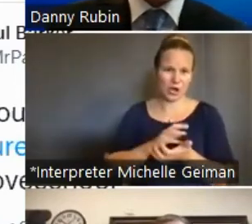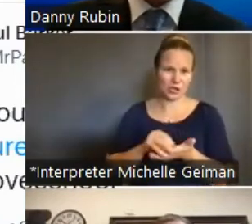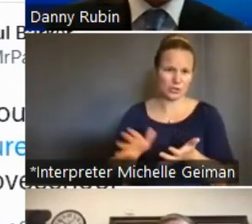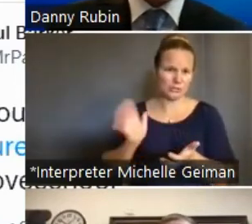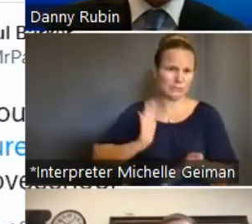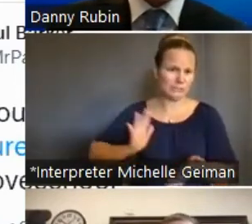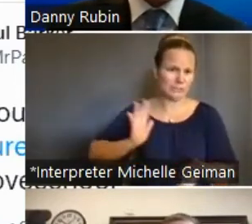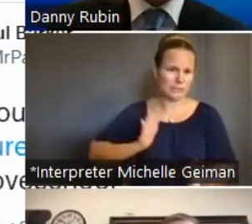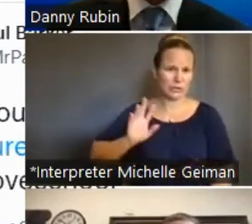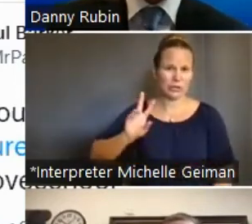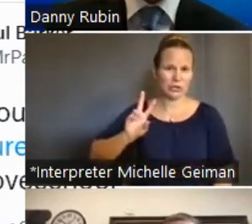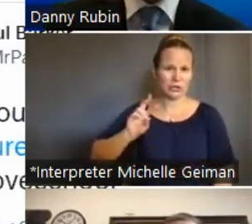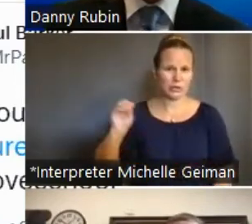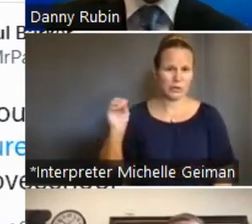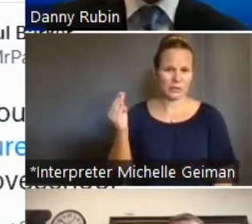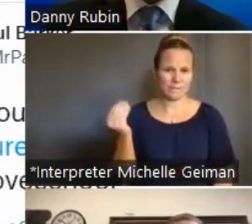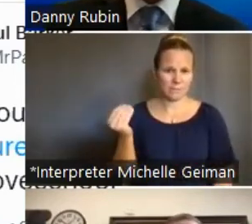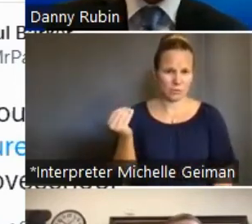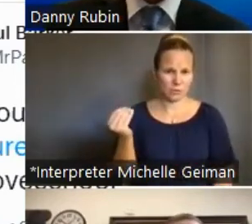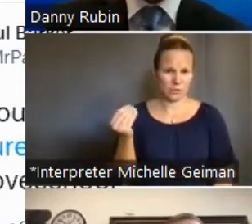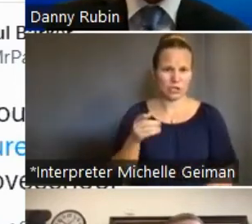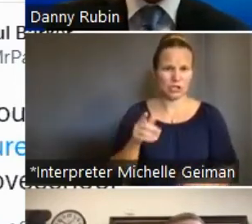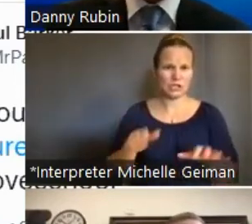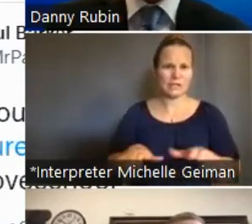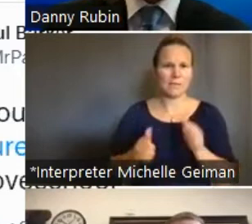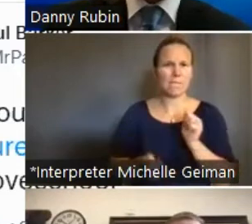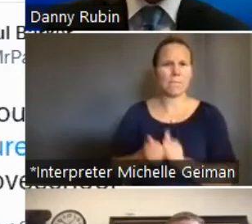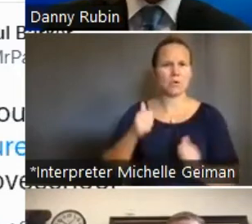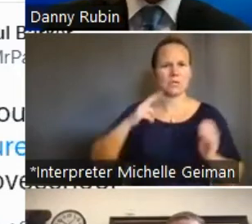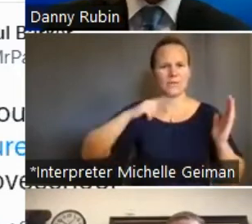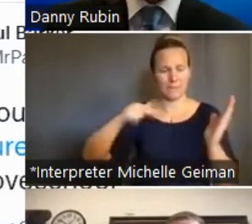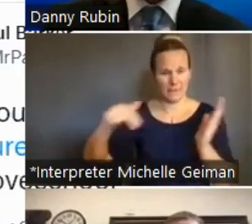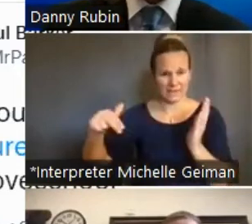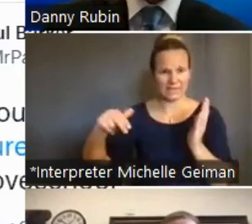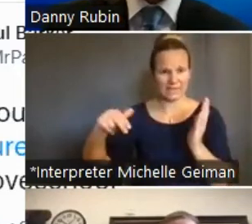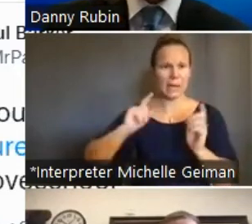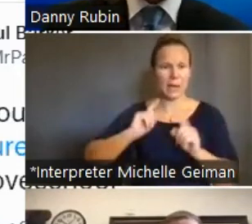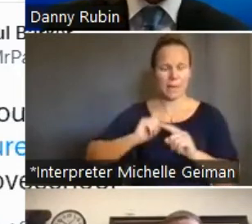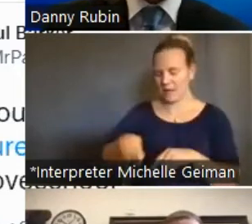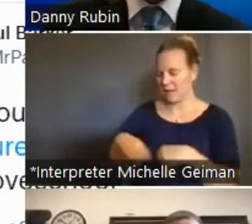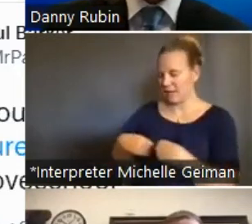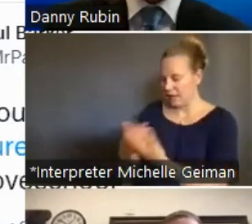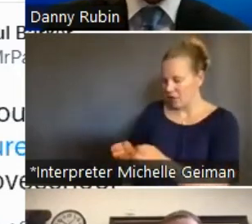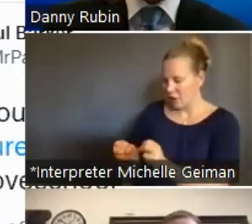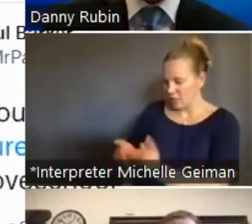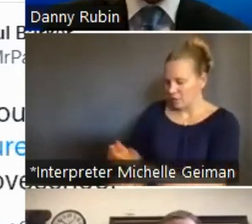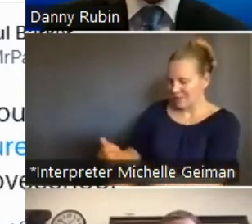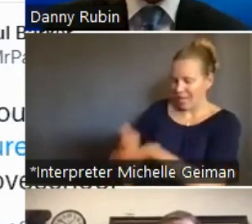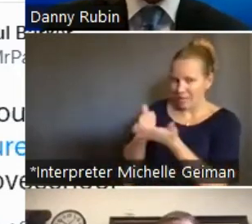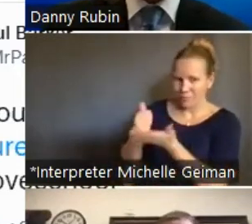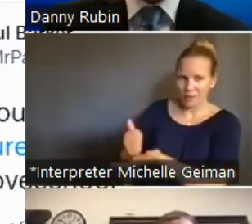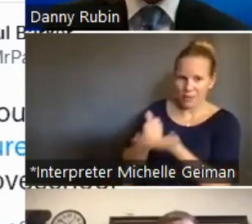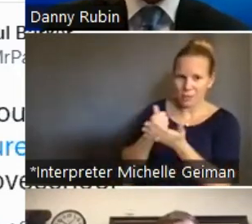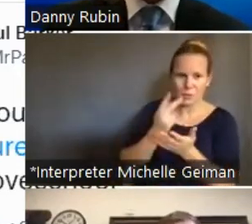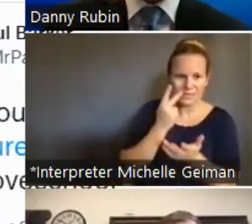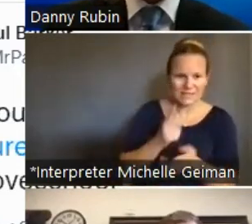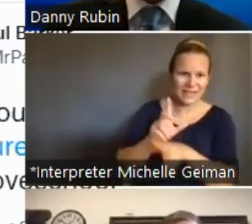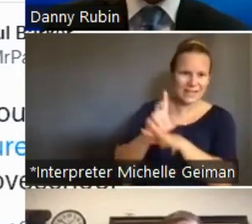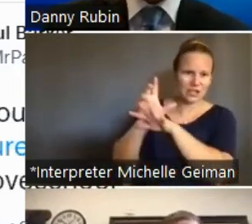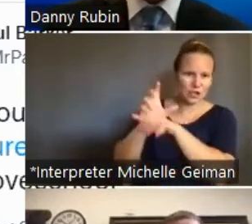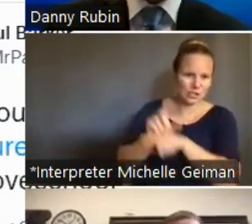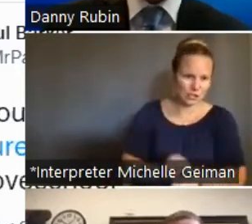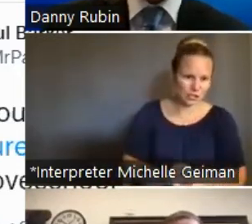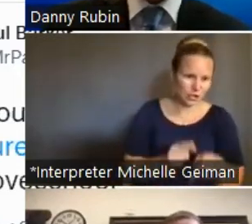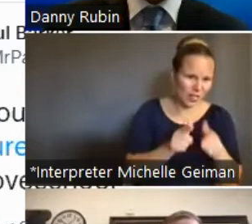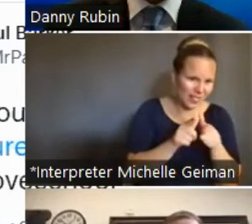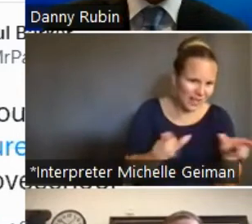of the painting, but she gave all of the students the opportunity to help and do part of that artwork. And you do see the traditional language there